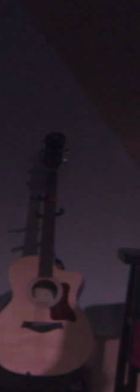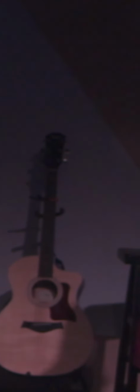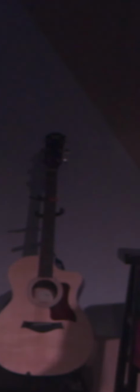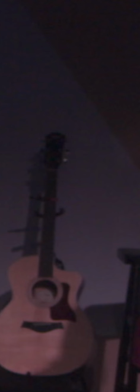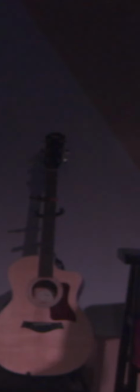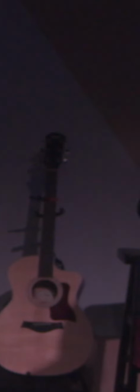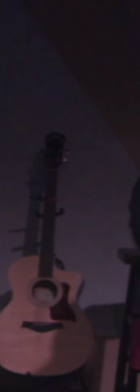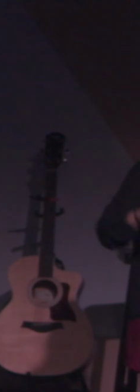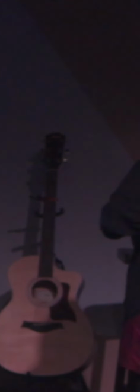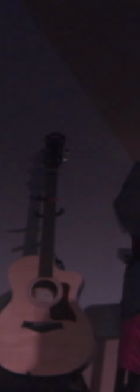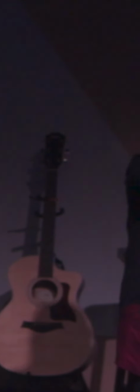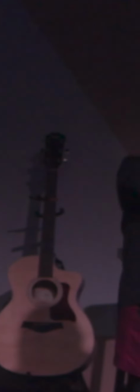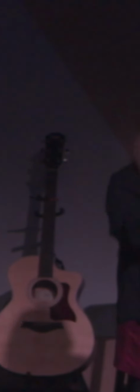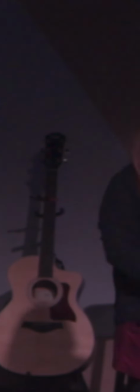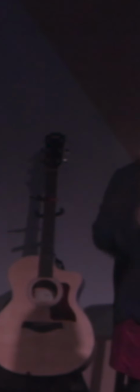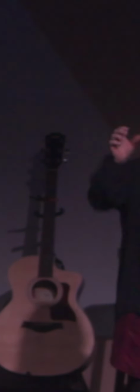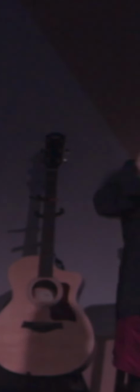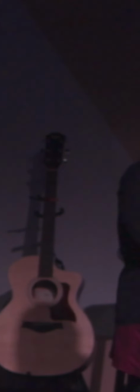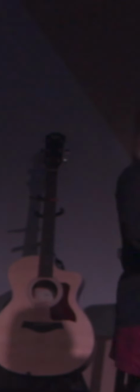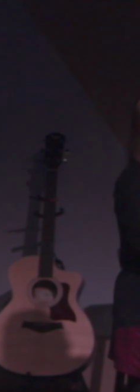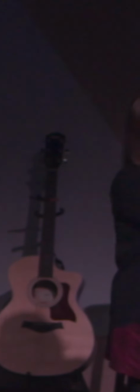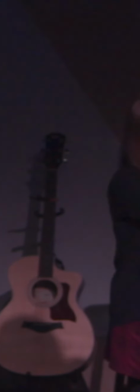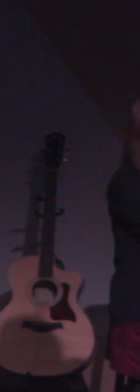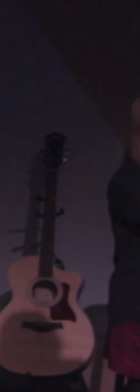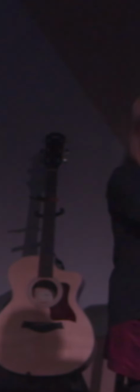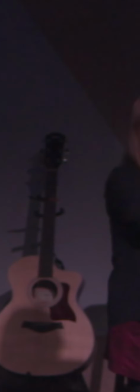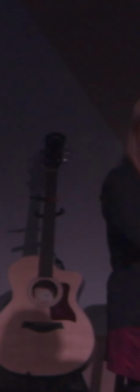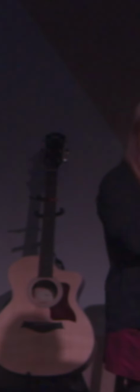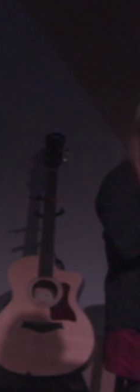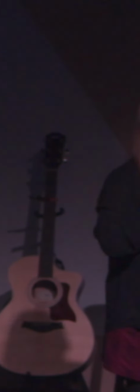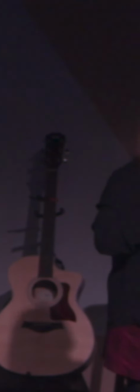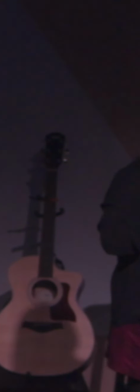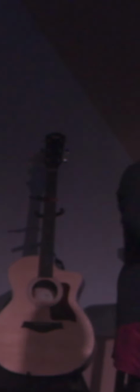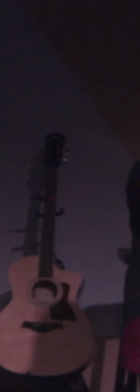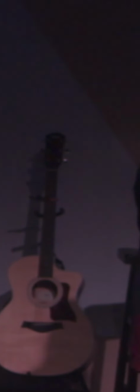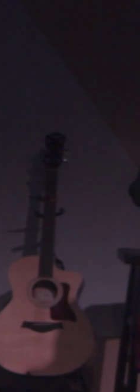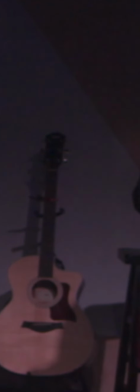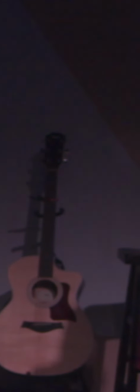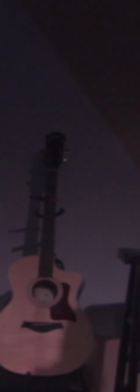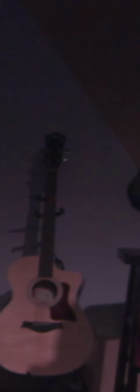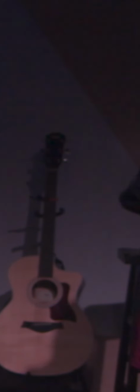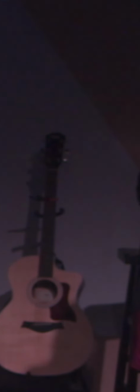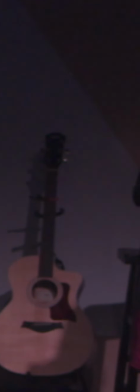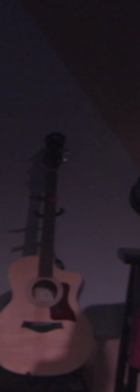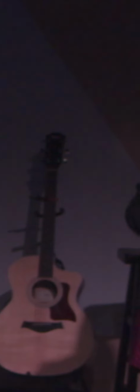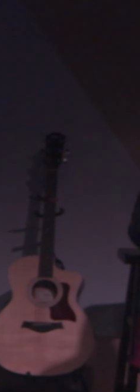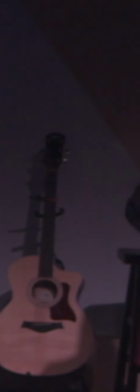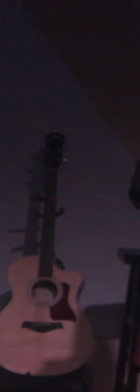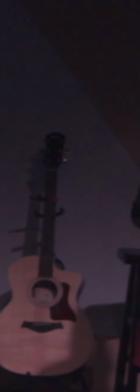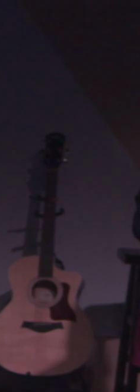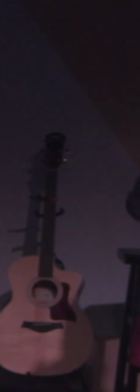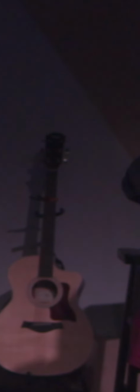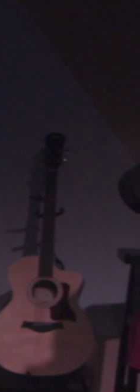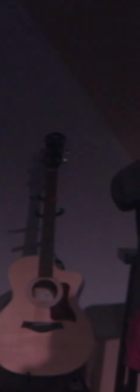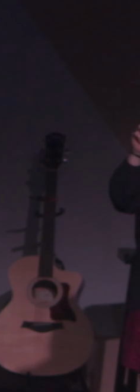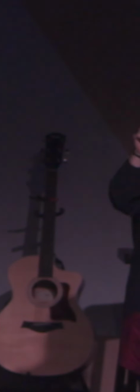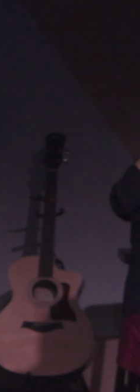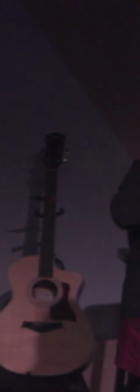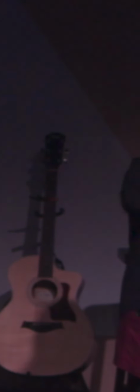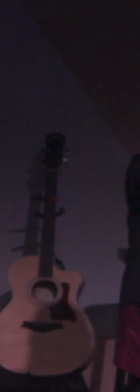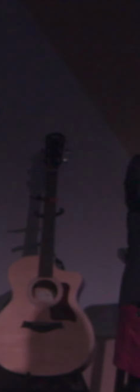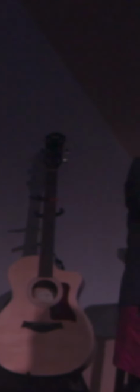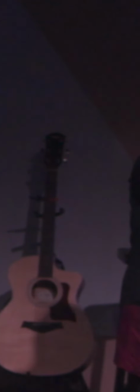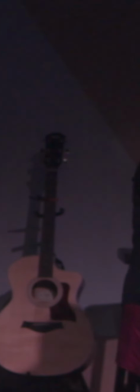Your rod and your staff, they comfort me. You prepare a table before me in the presence of my enemies. You anoint my head with